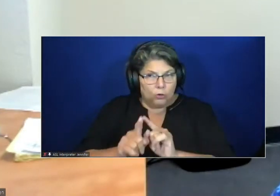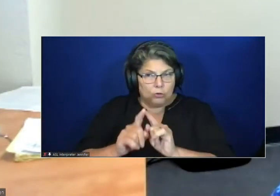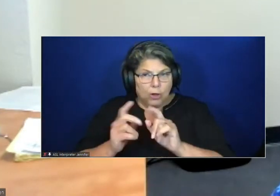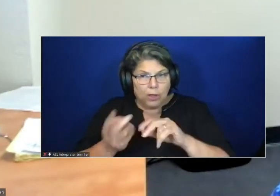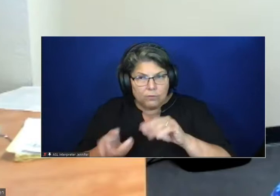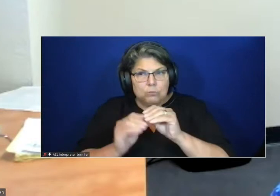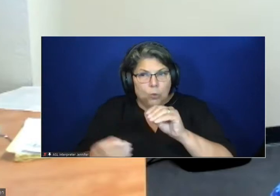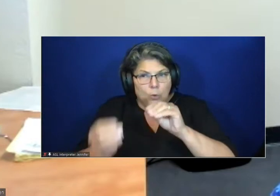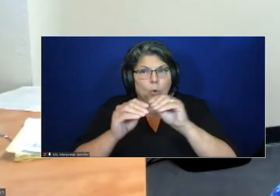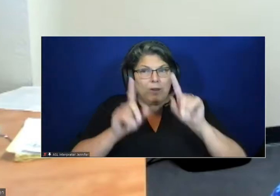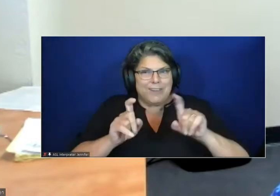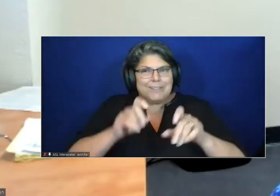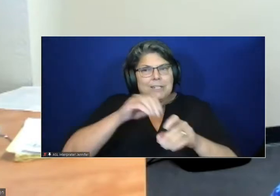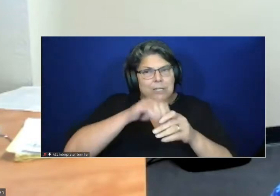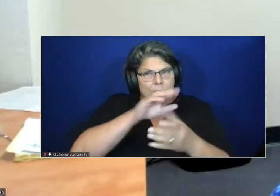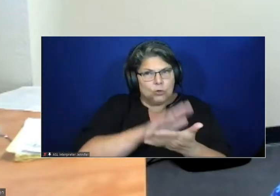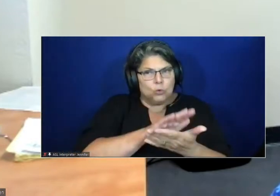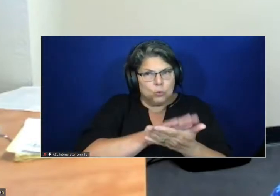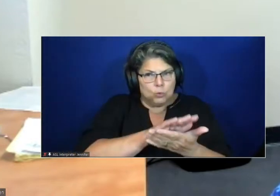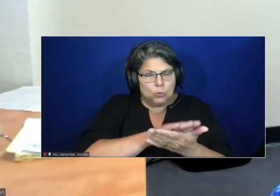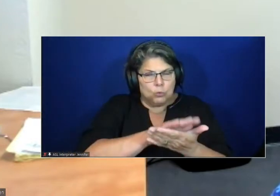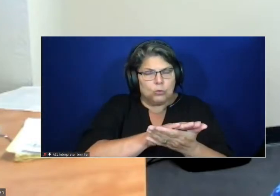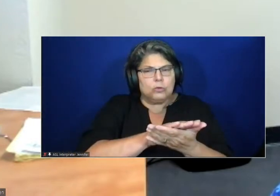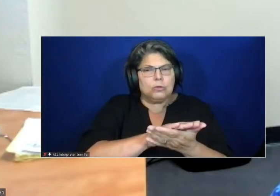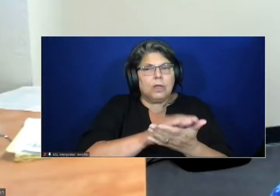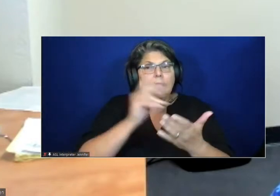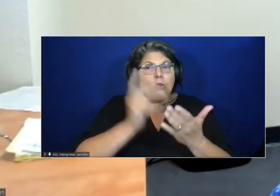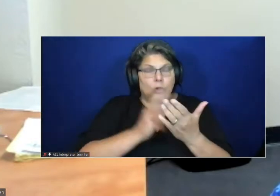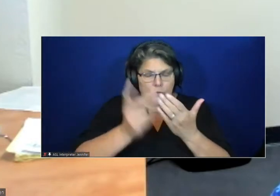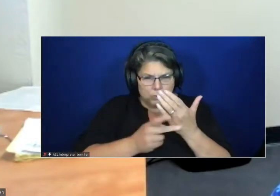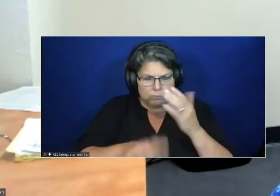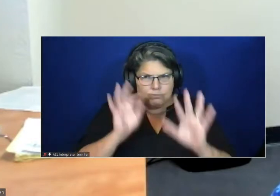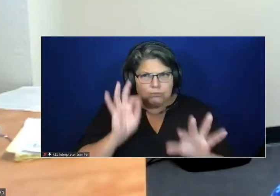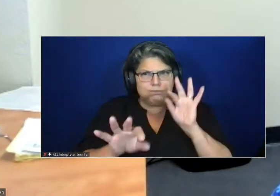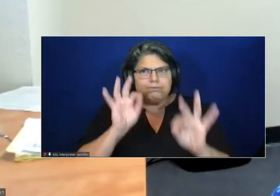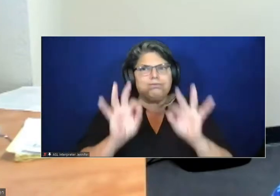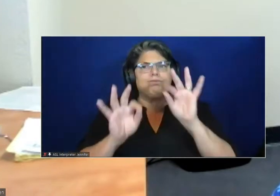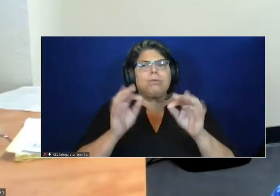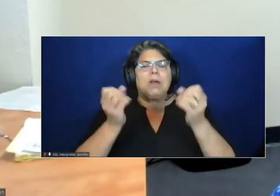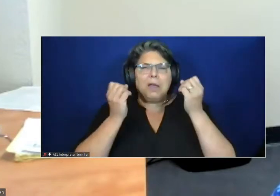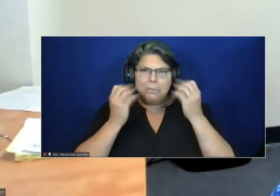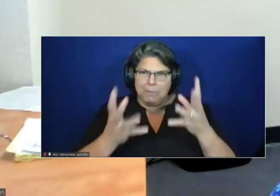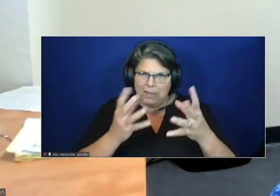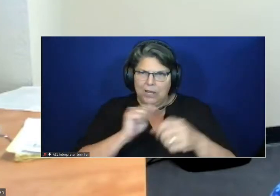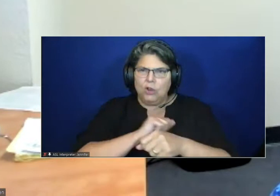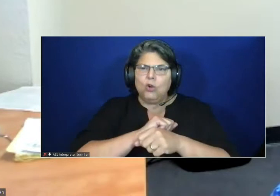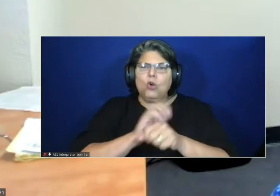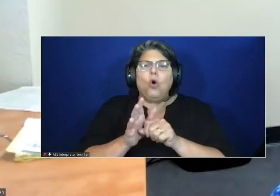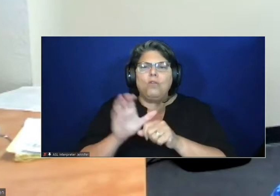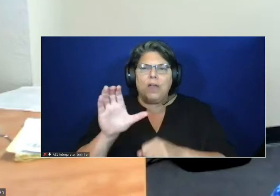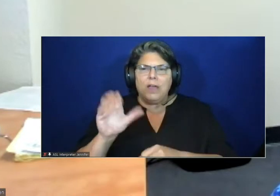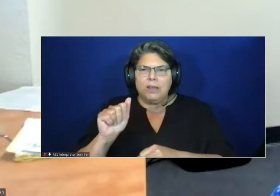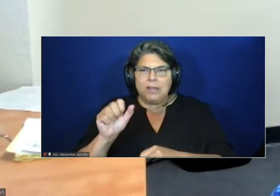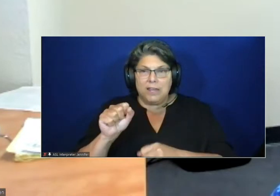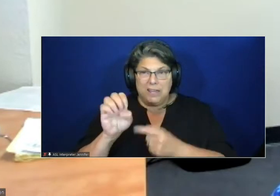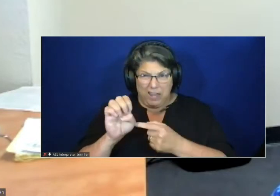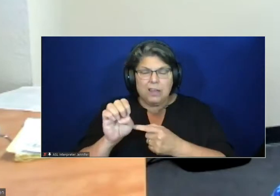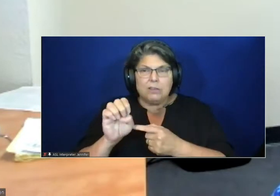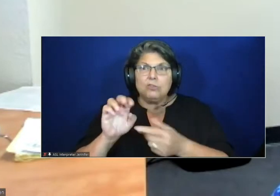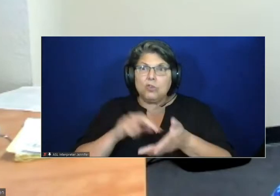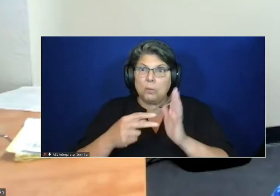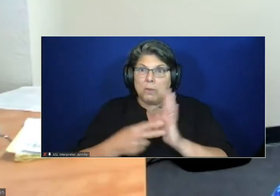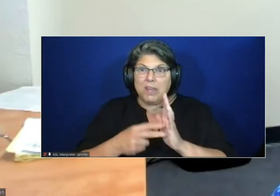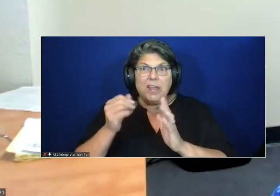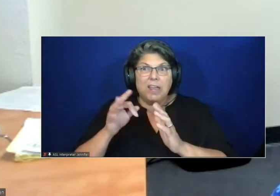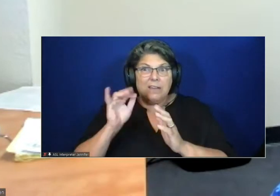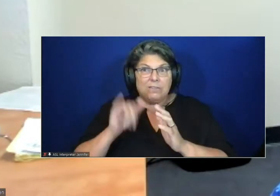testing there, and these programs have uncovered many COVID cases that it could have turned into outbreaks had they